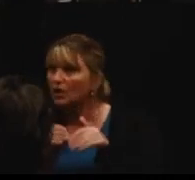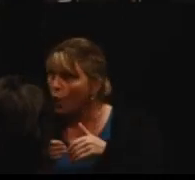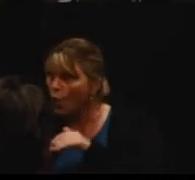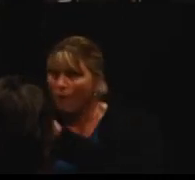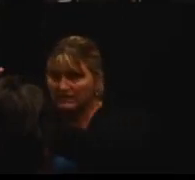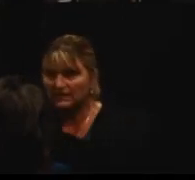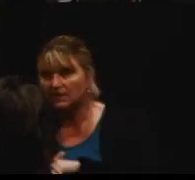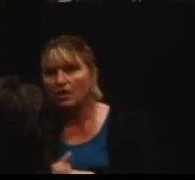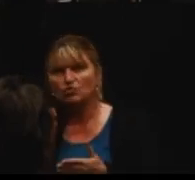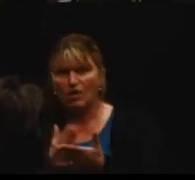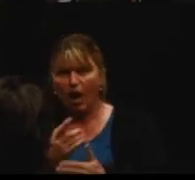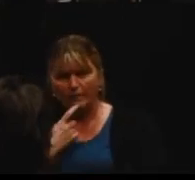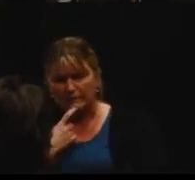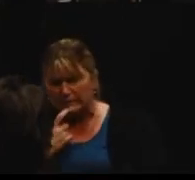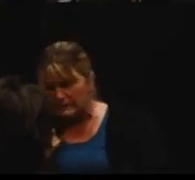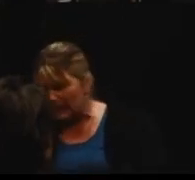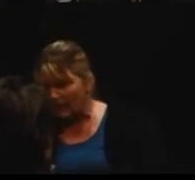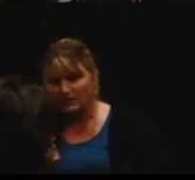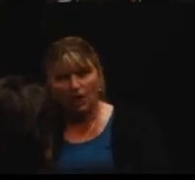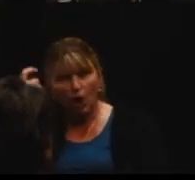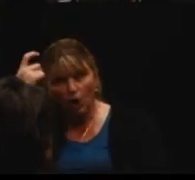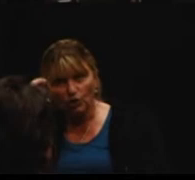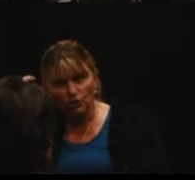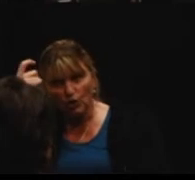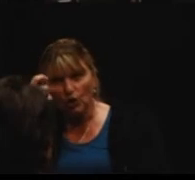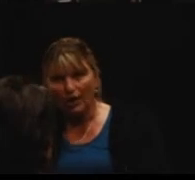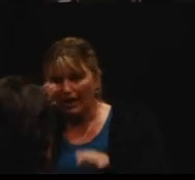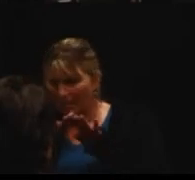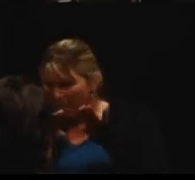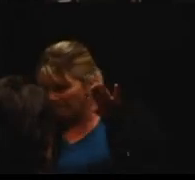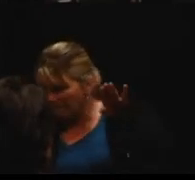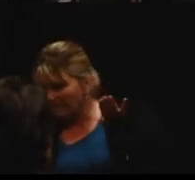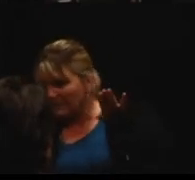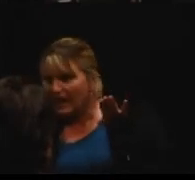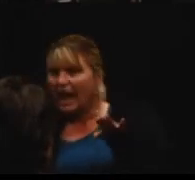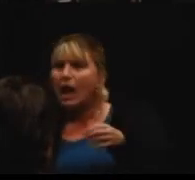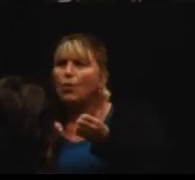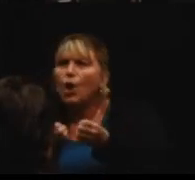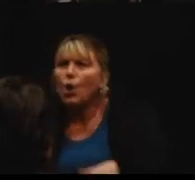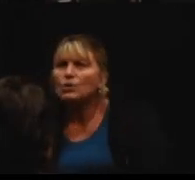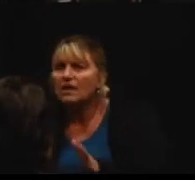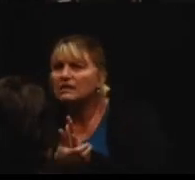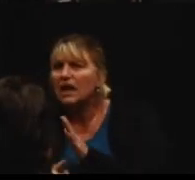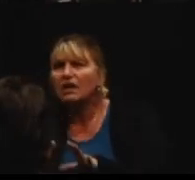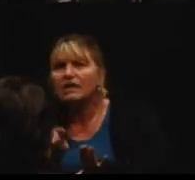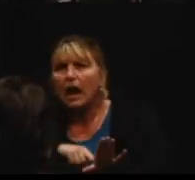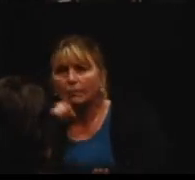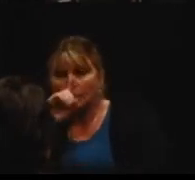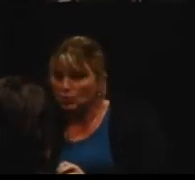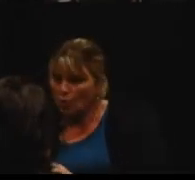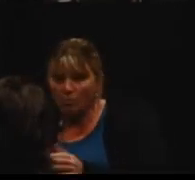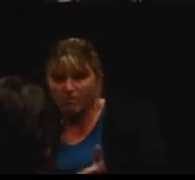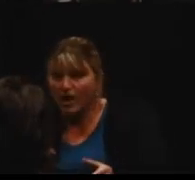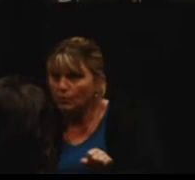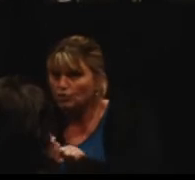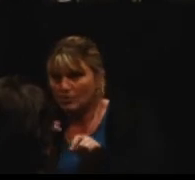concerned at the huge diaspora and also the loss of talented young people who are not being provided with